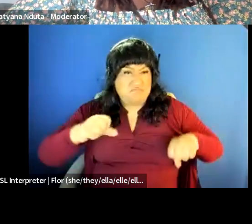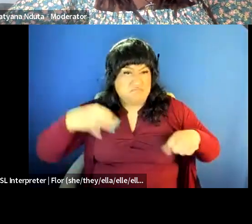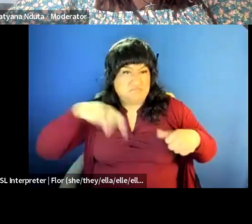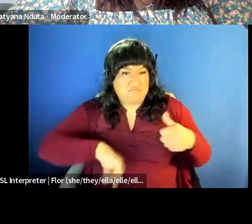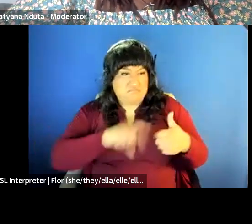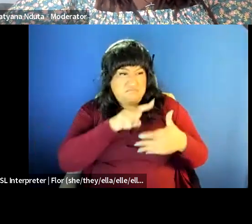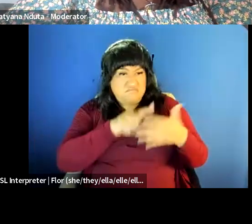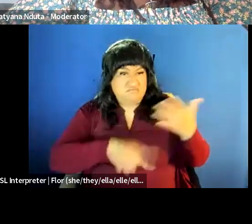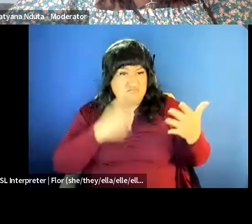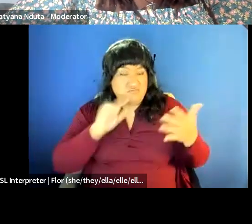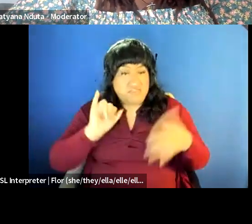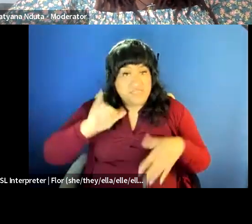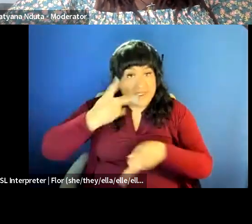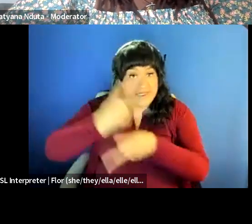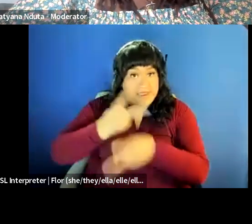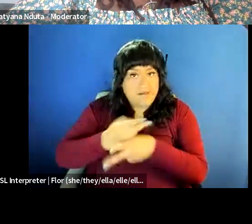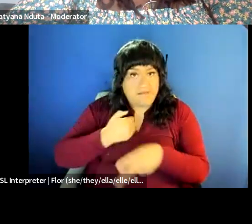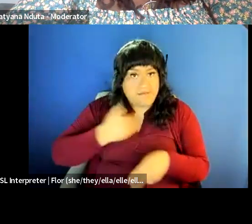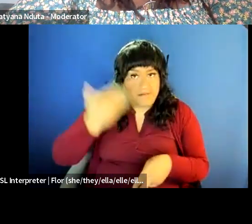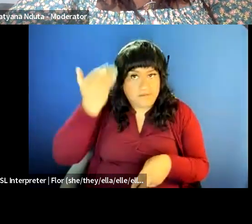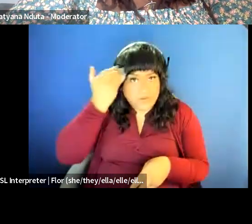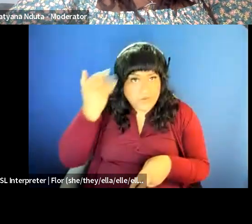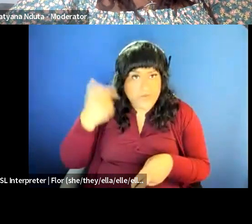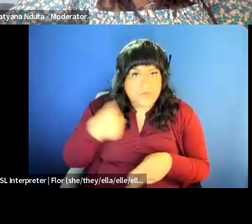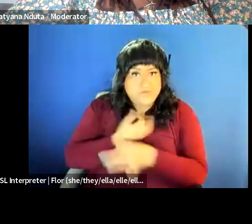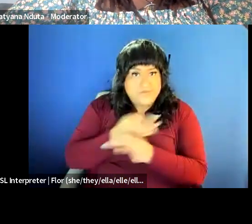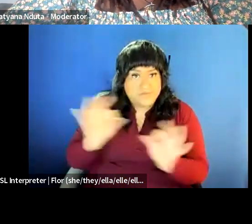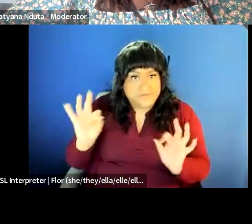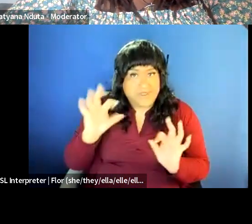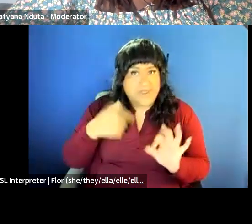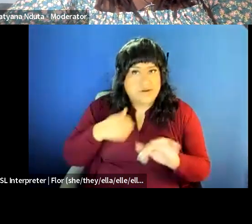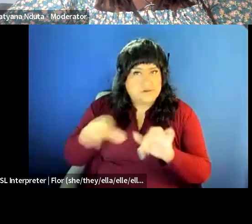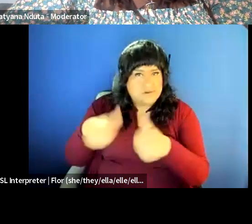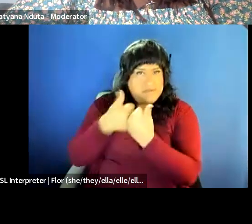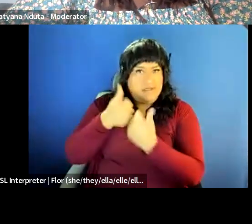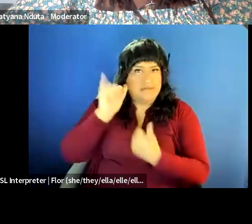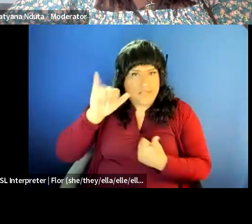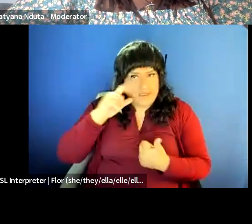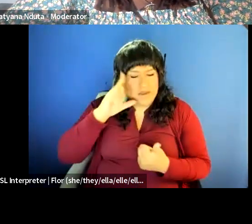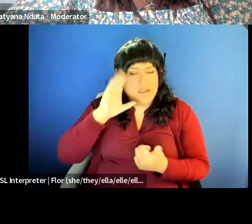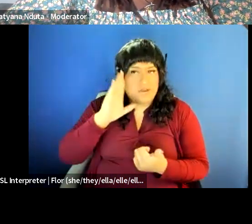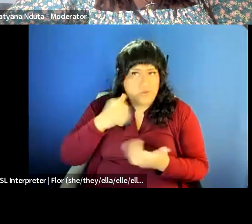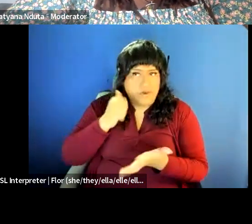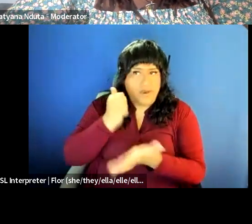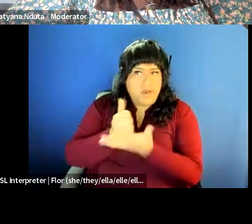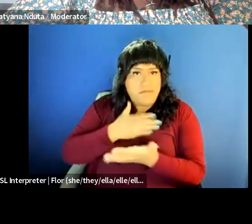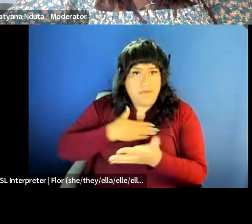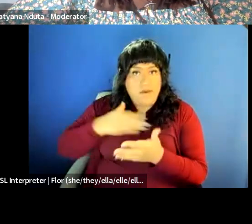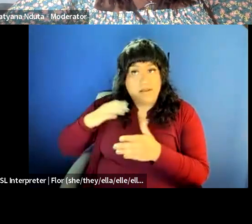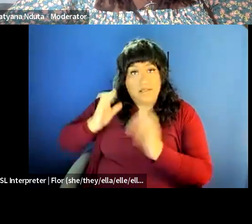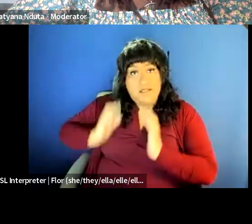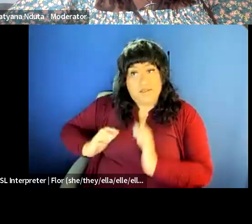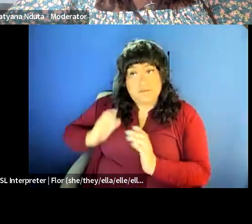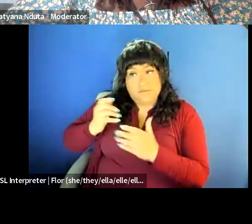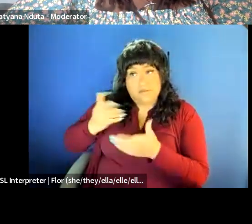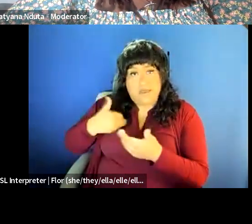care that I knew was free because I've helped a lot of my other clients get access to it, she